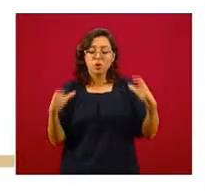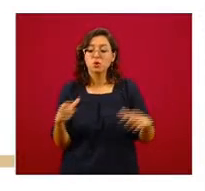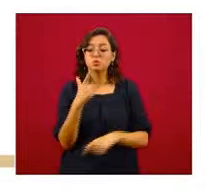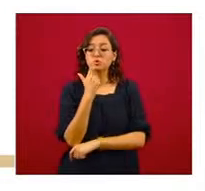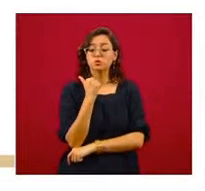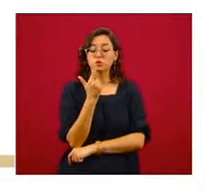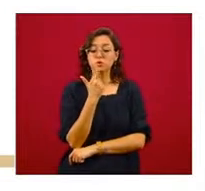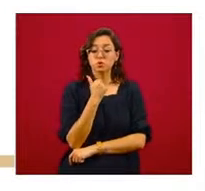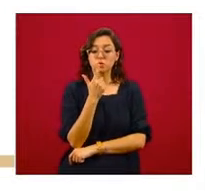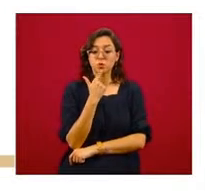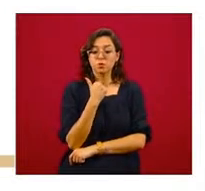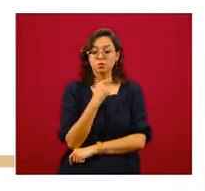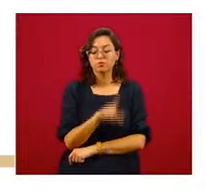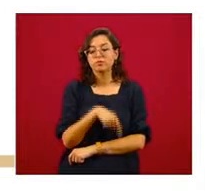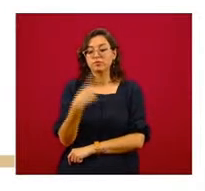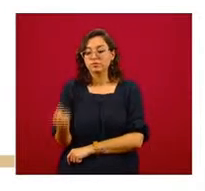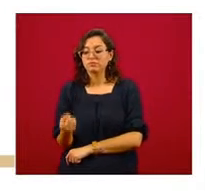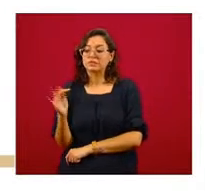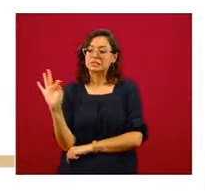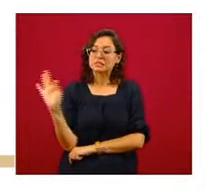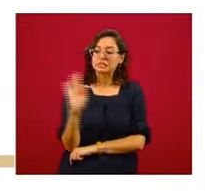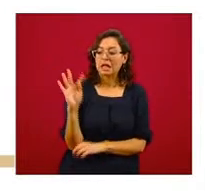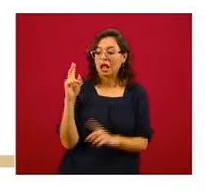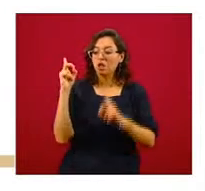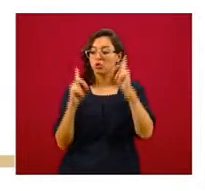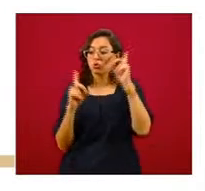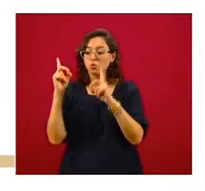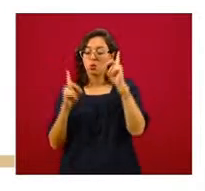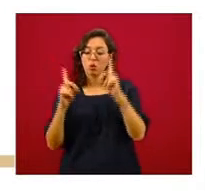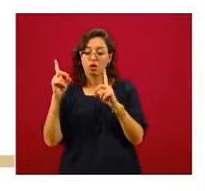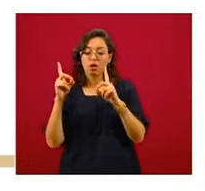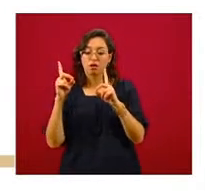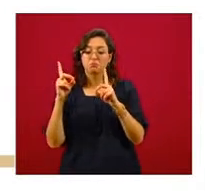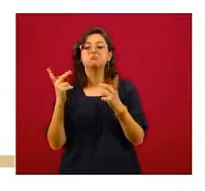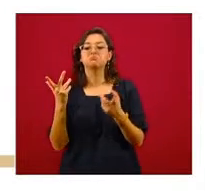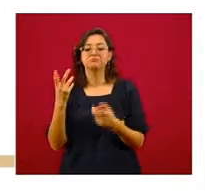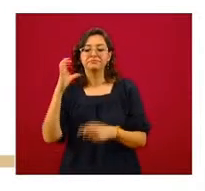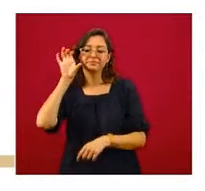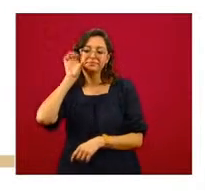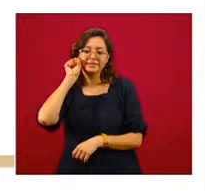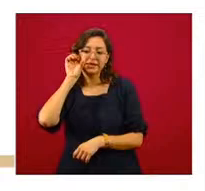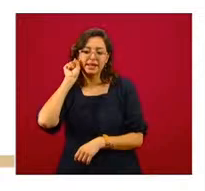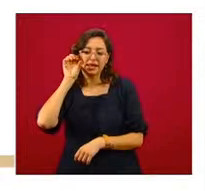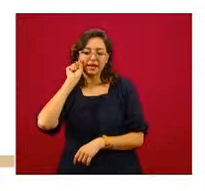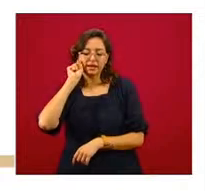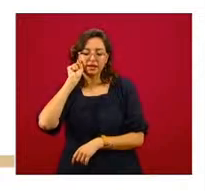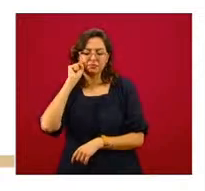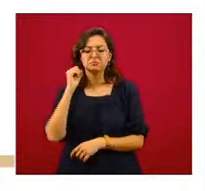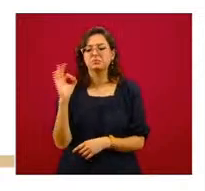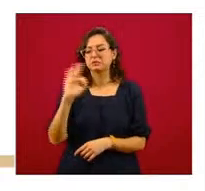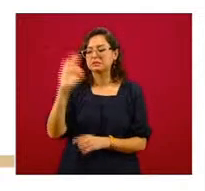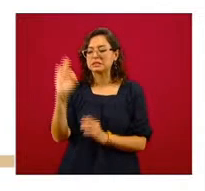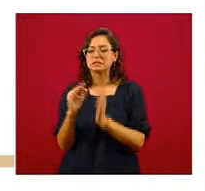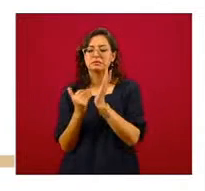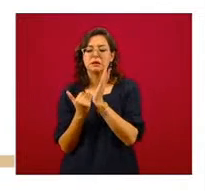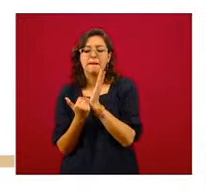why it's red. And the trend of COVID syndrome is also going up,